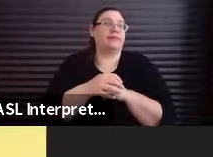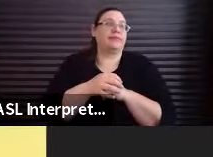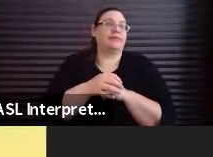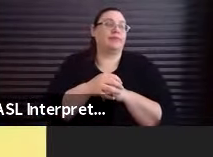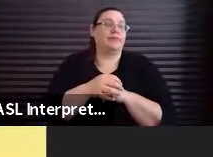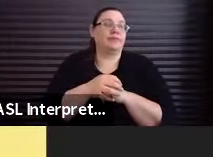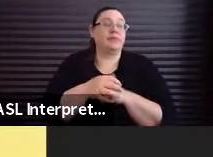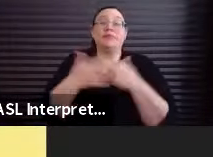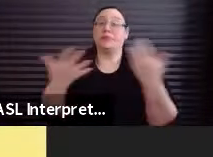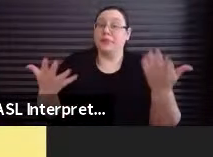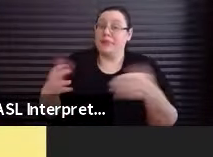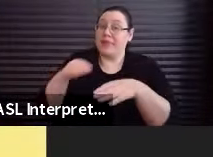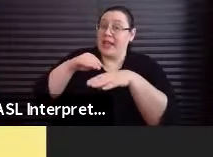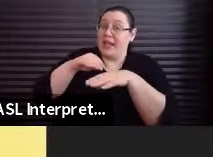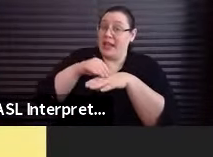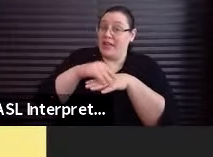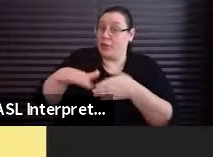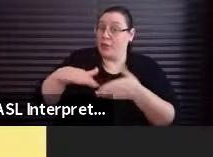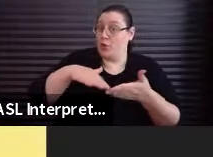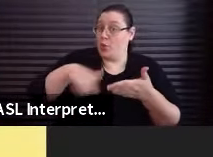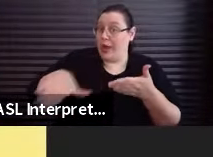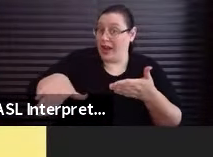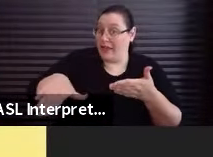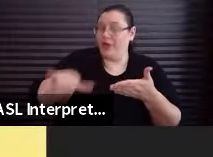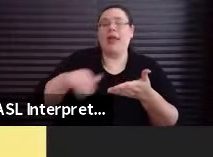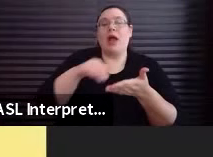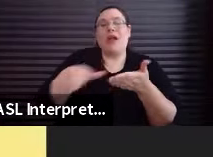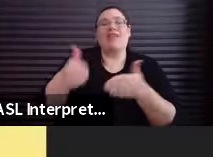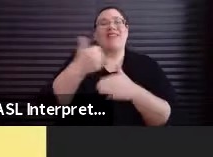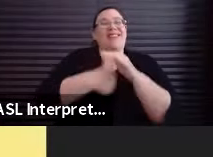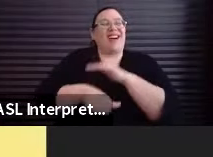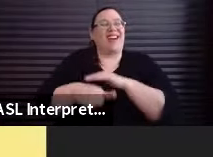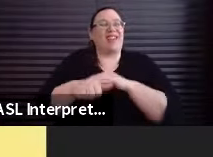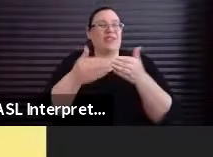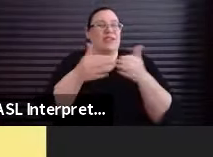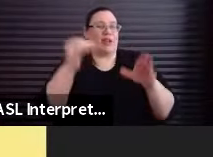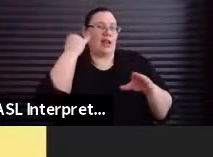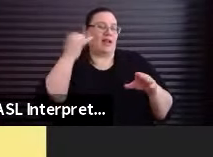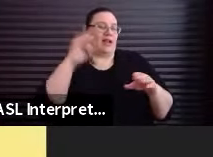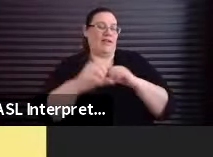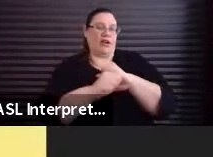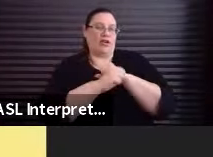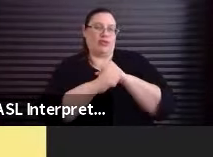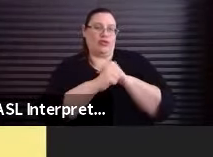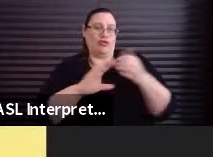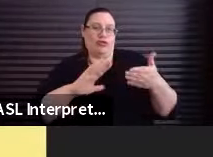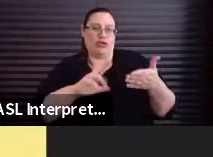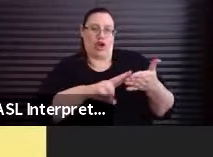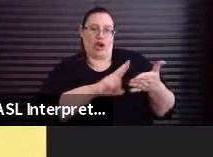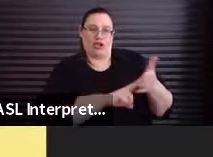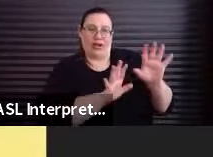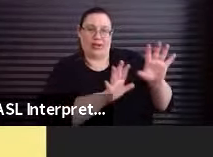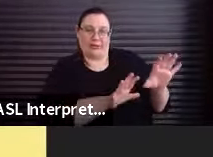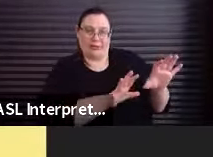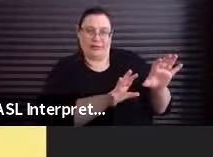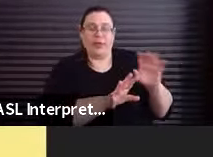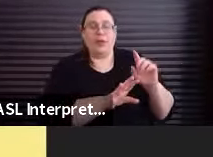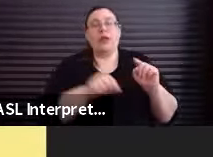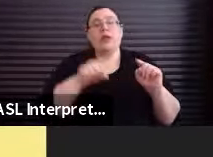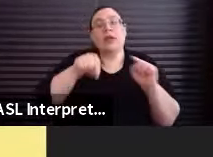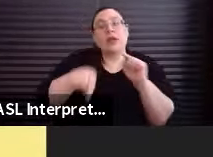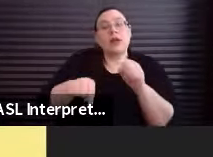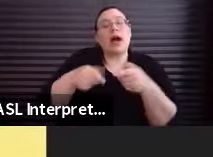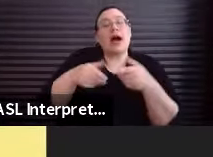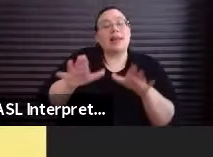The influencer waiver is a waiver that falls under the umbrella of the commercials contract. So this allows